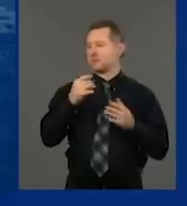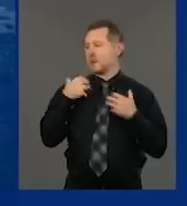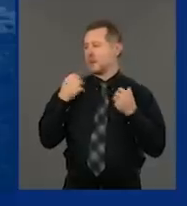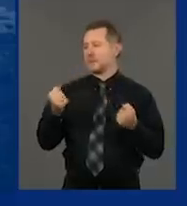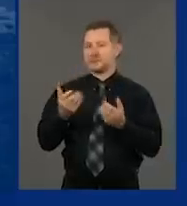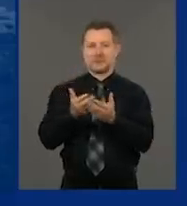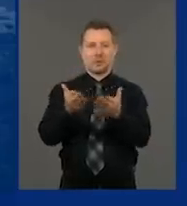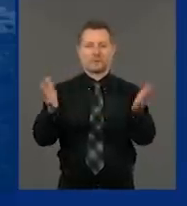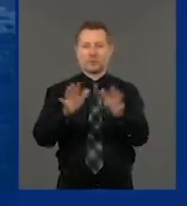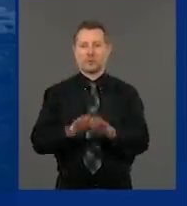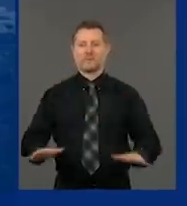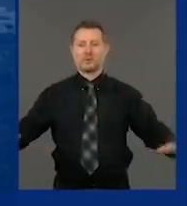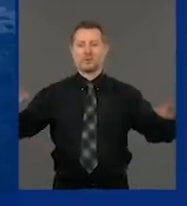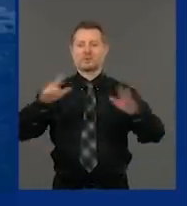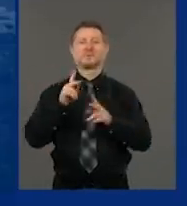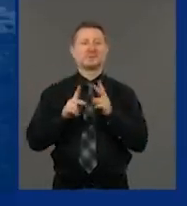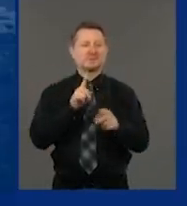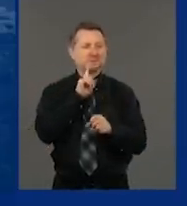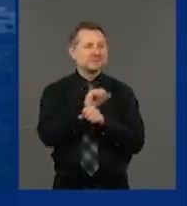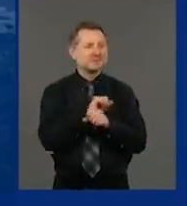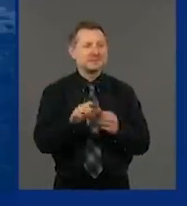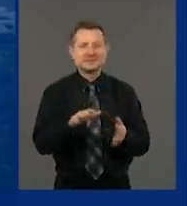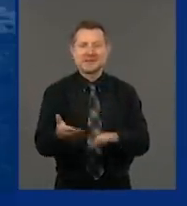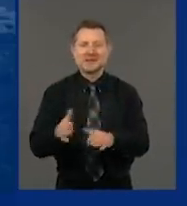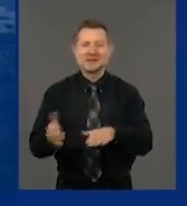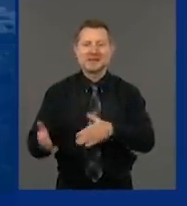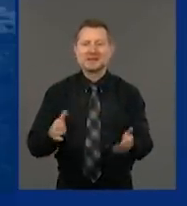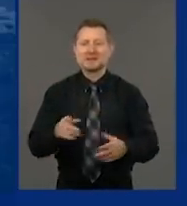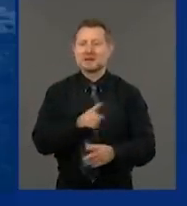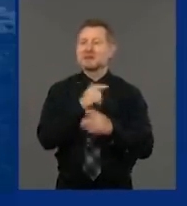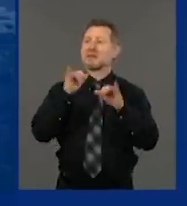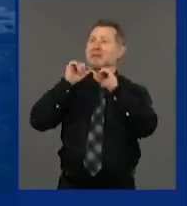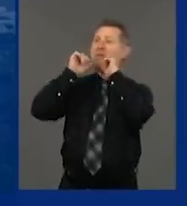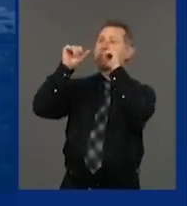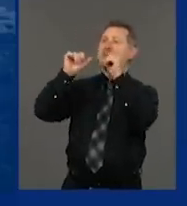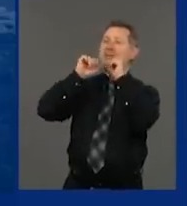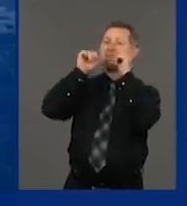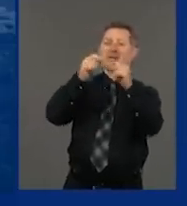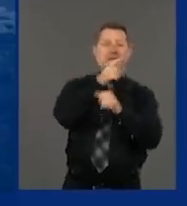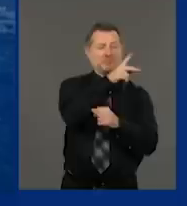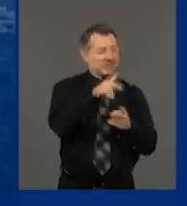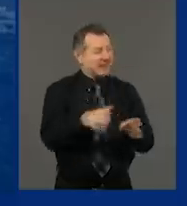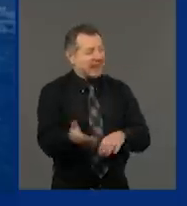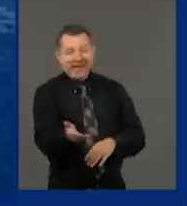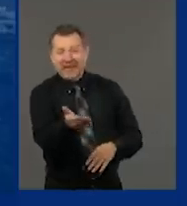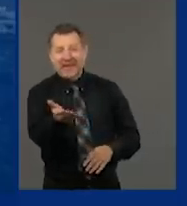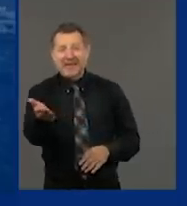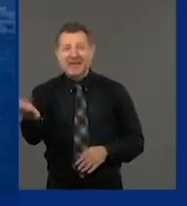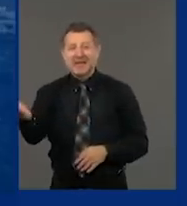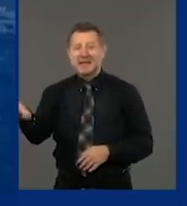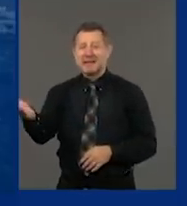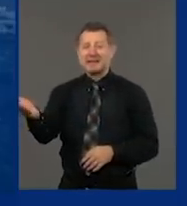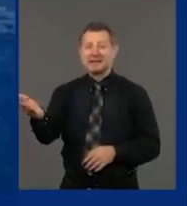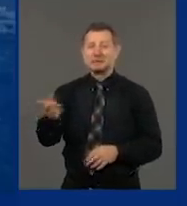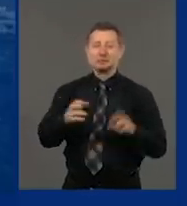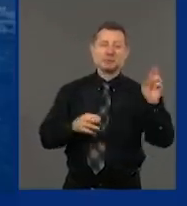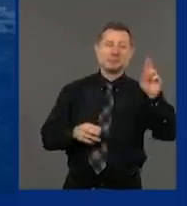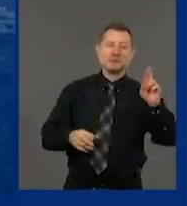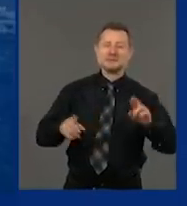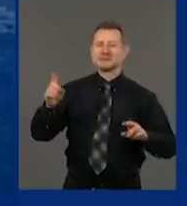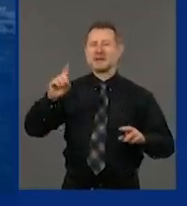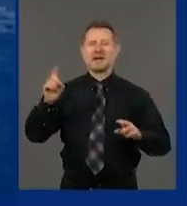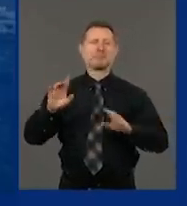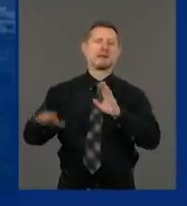losing lives by your denial and your political agenda. And